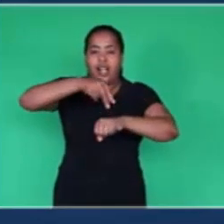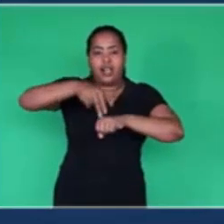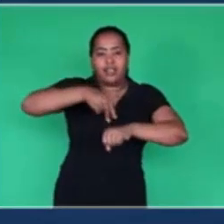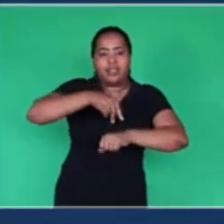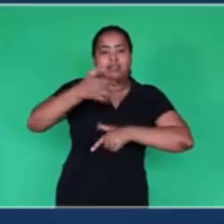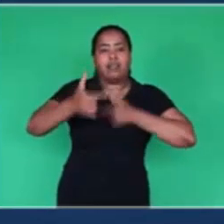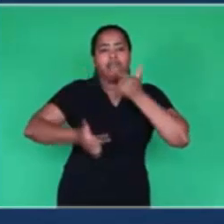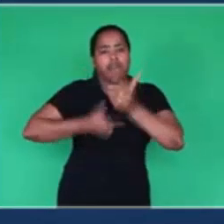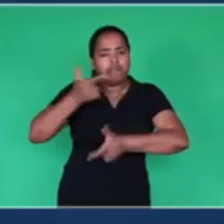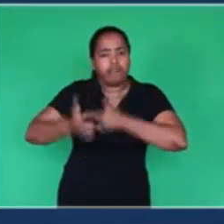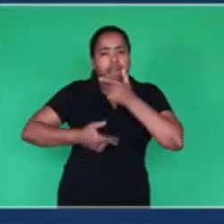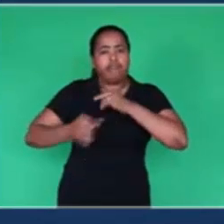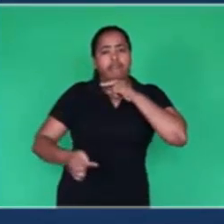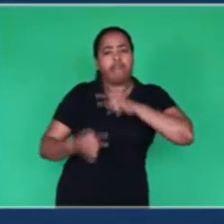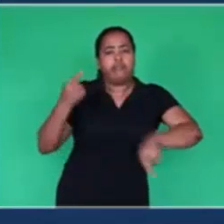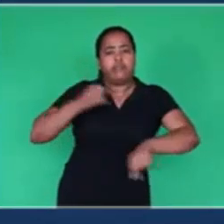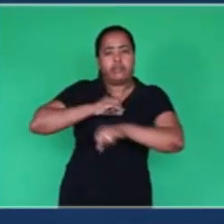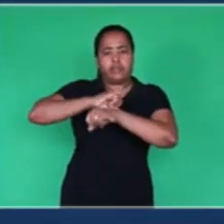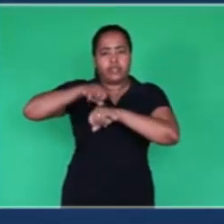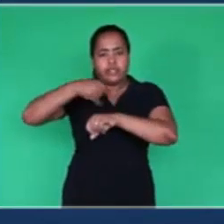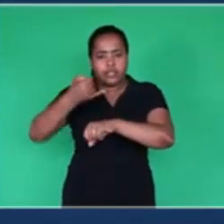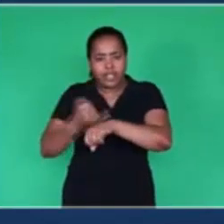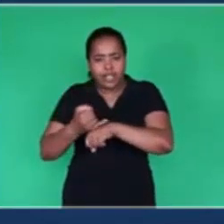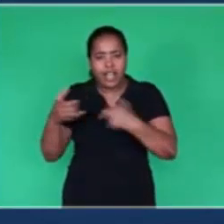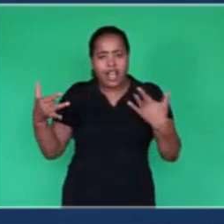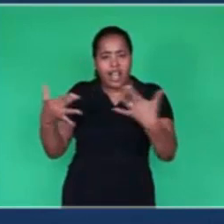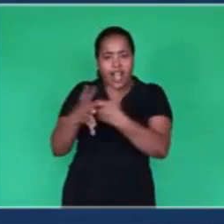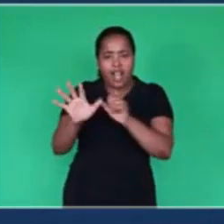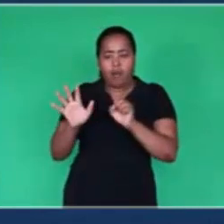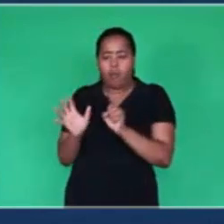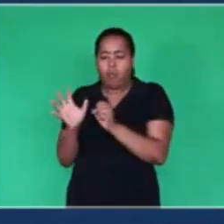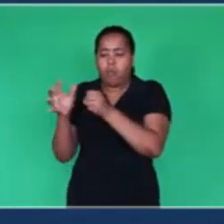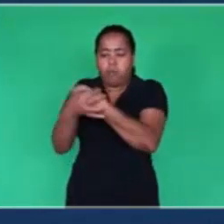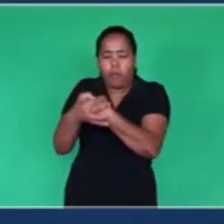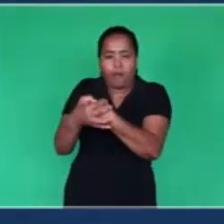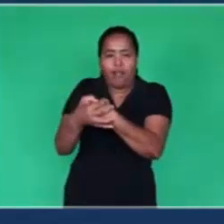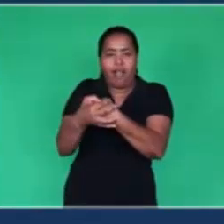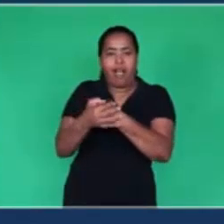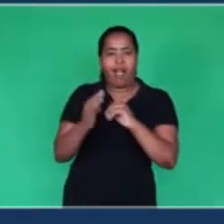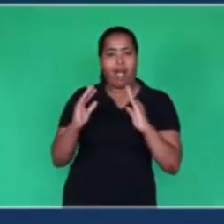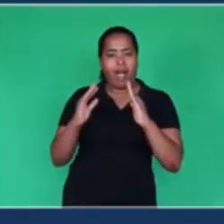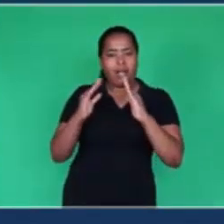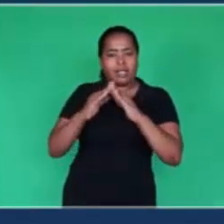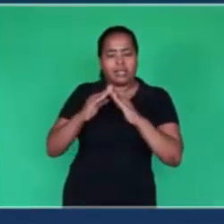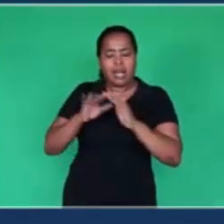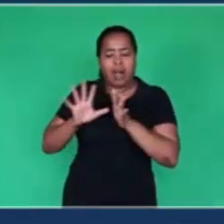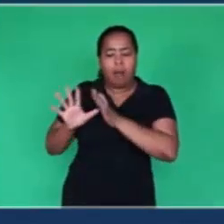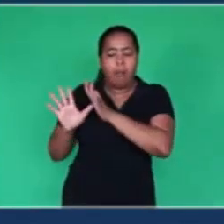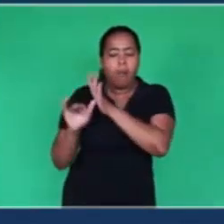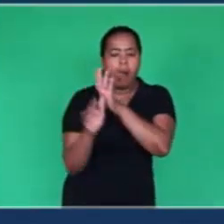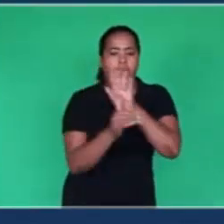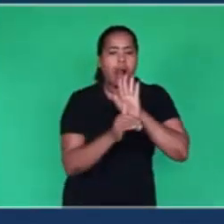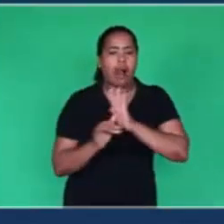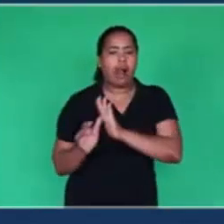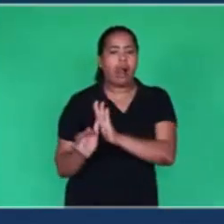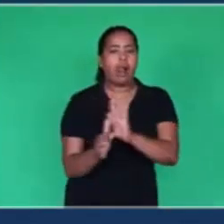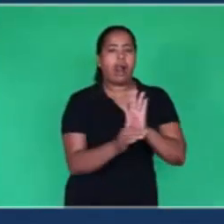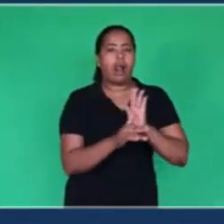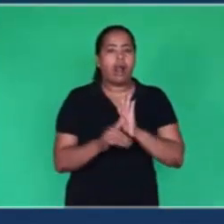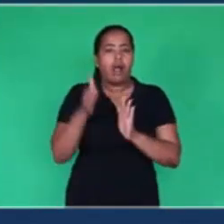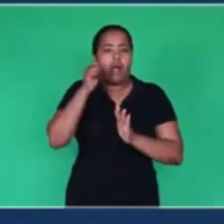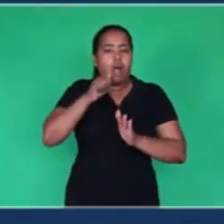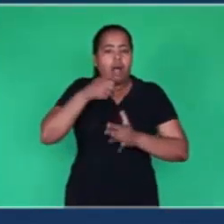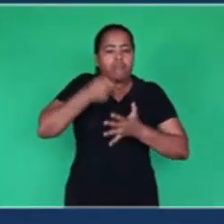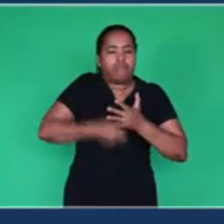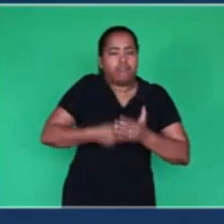taken, the houses riffled, and the women ravished. Half of the city shall go into captivity,